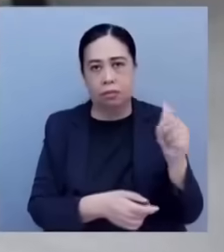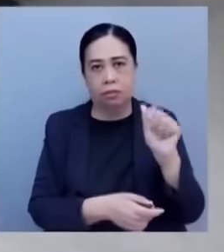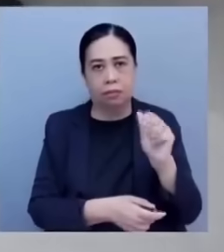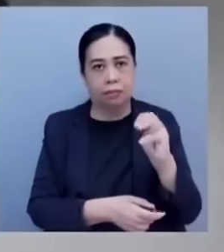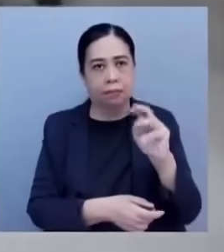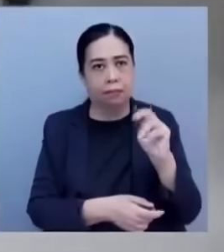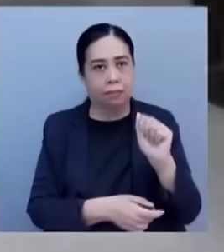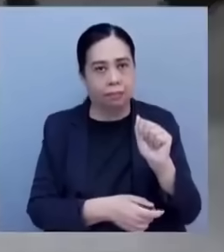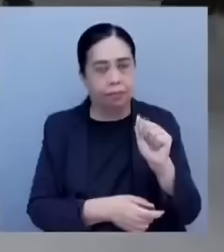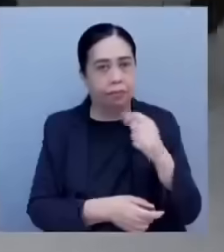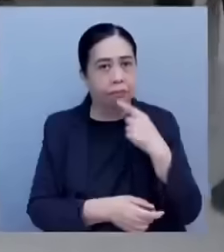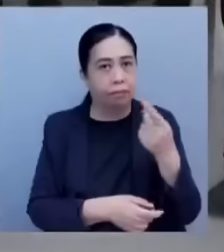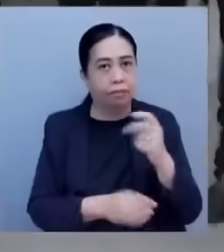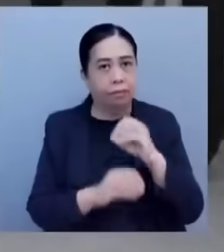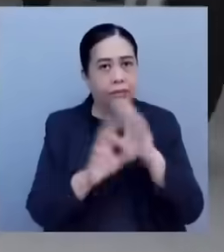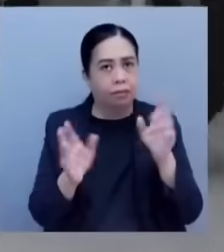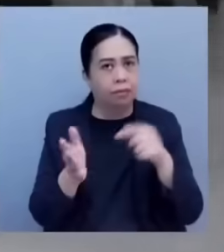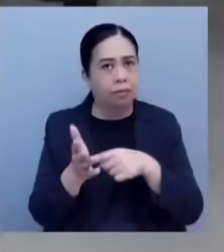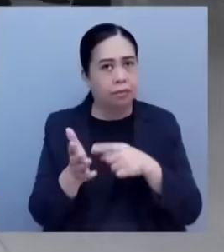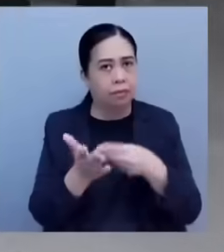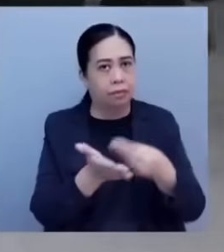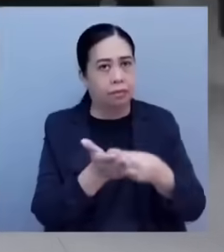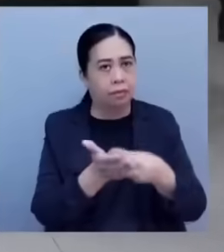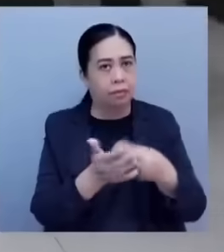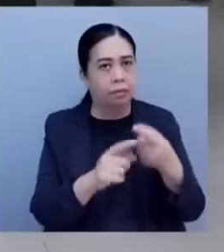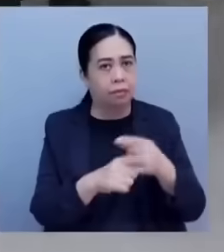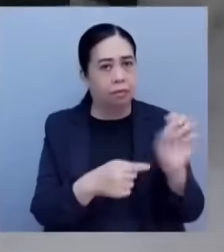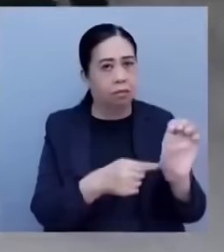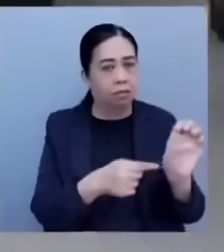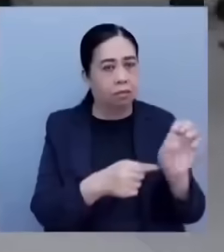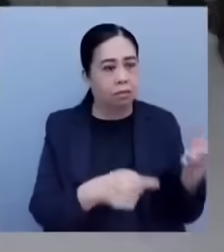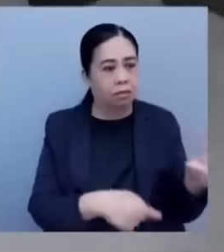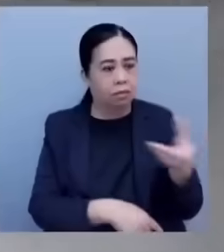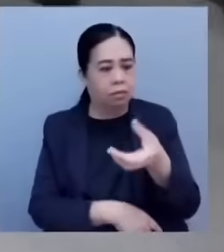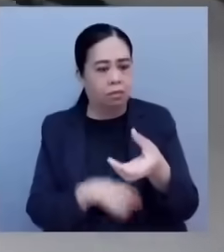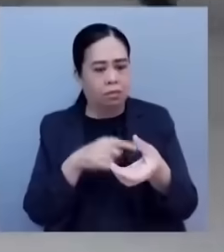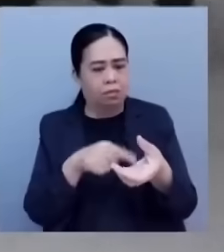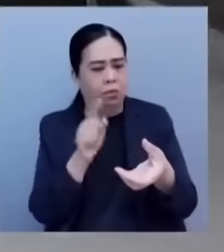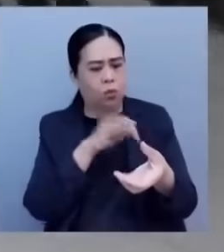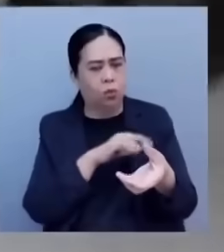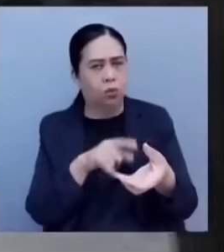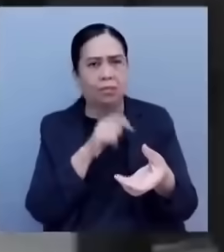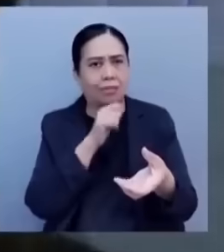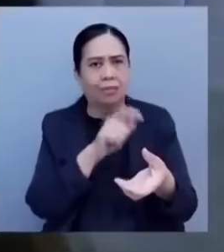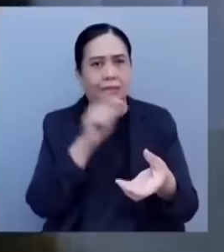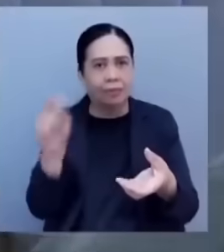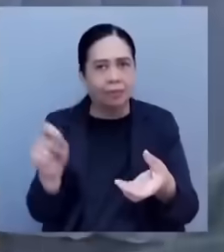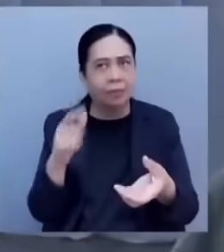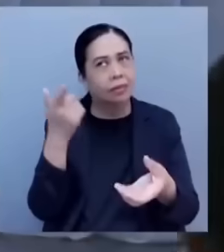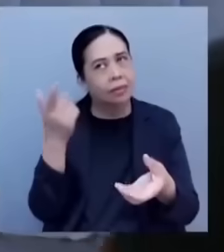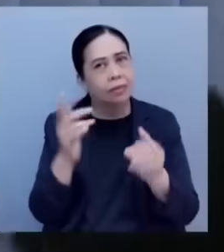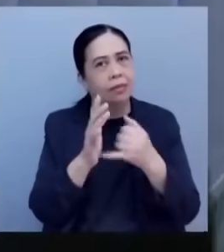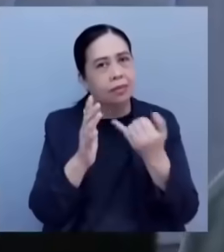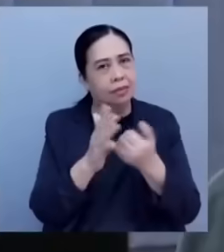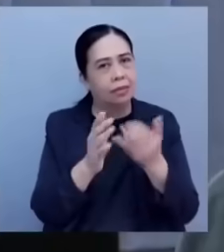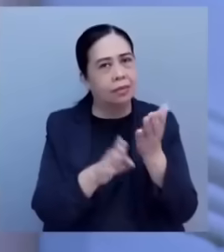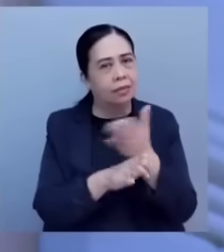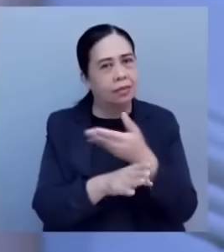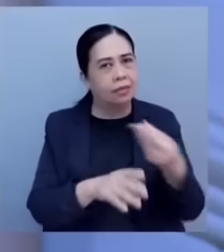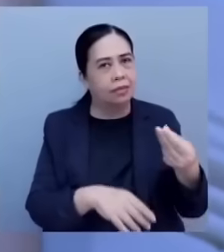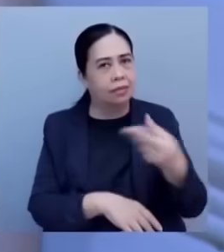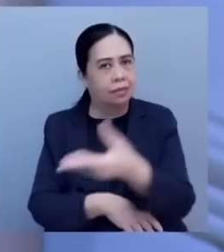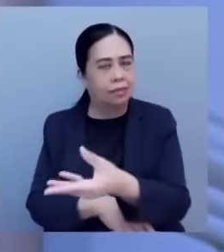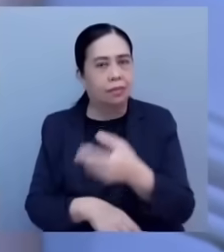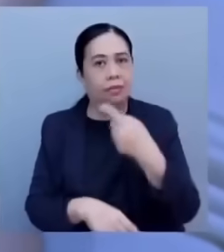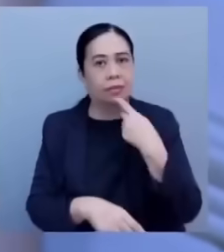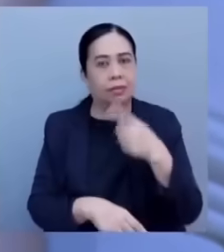had clarified that since the money came from the contingent fund, it was not considered a transfer, but was merely a release. The